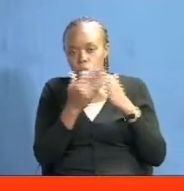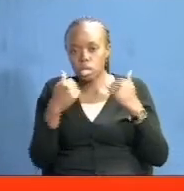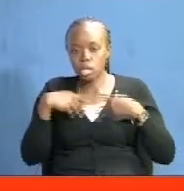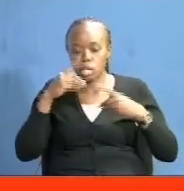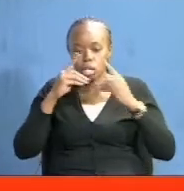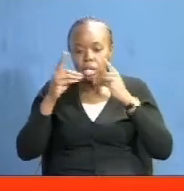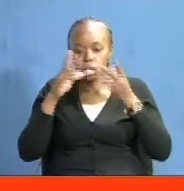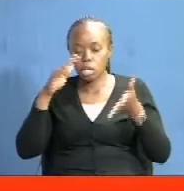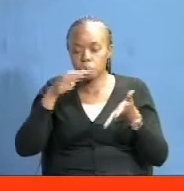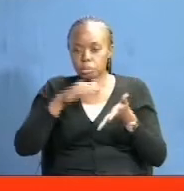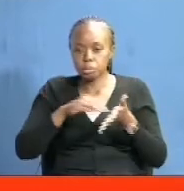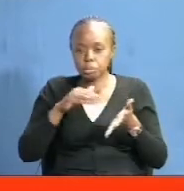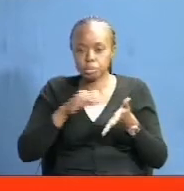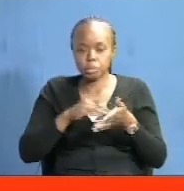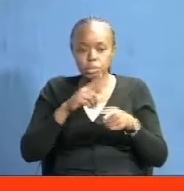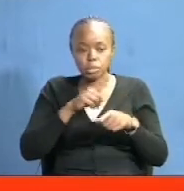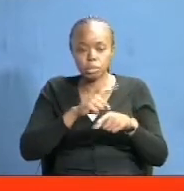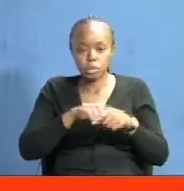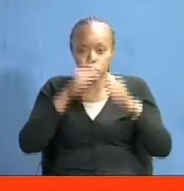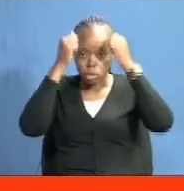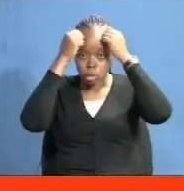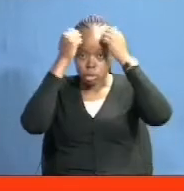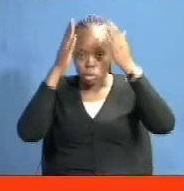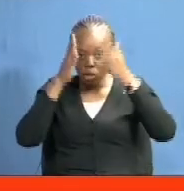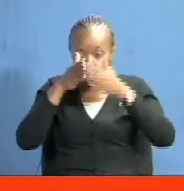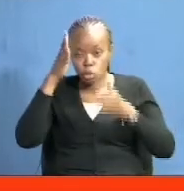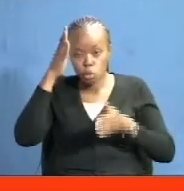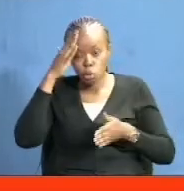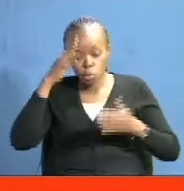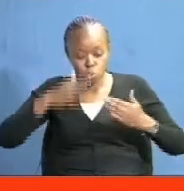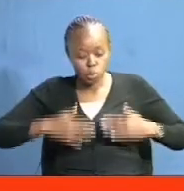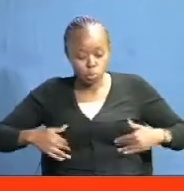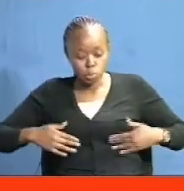and again until the students know, the youth get to